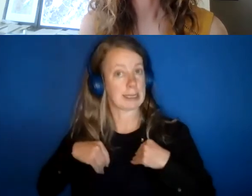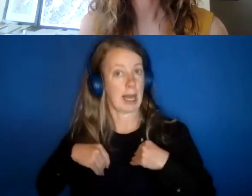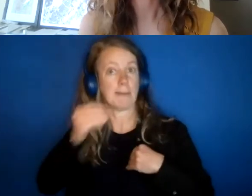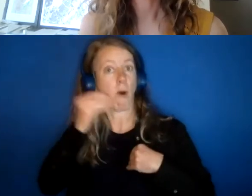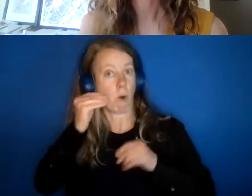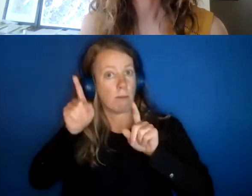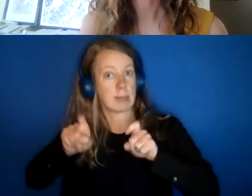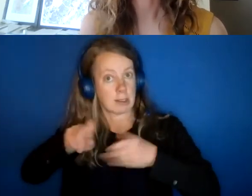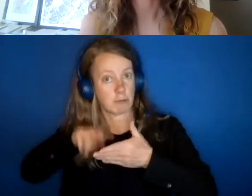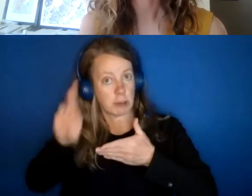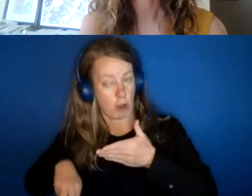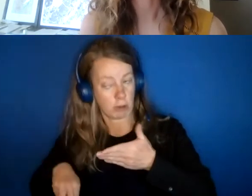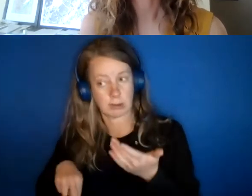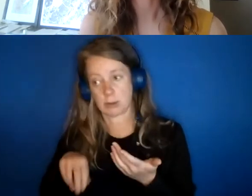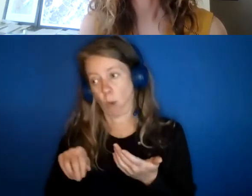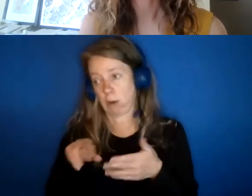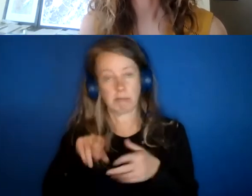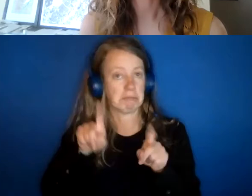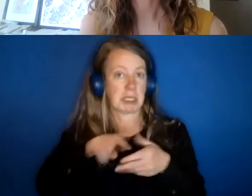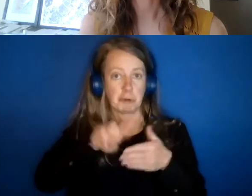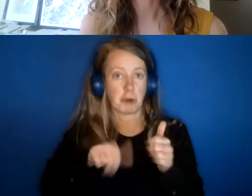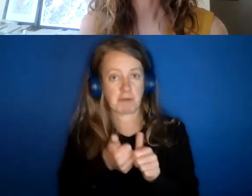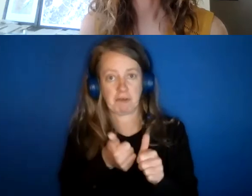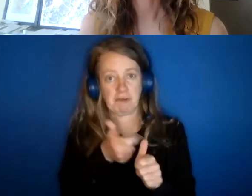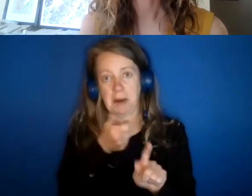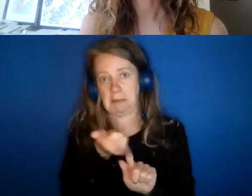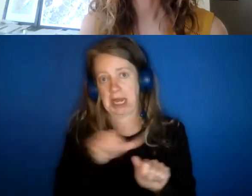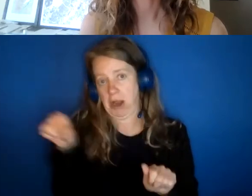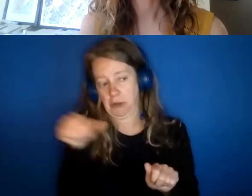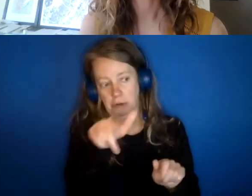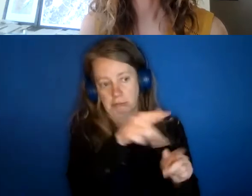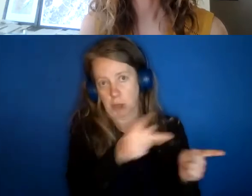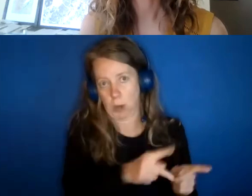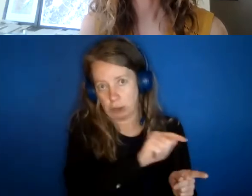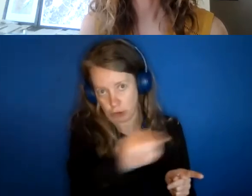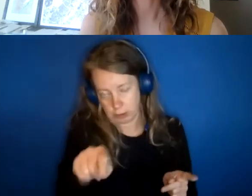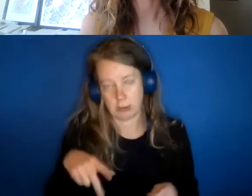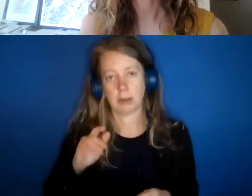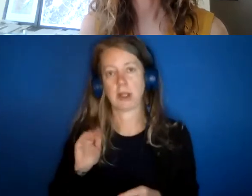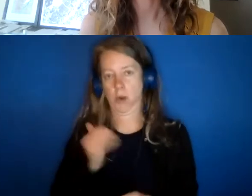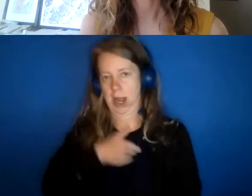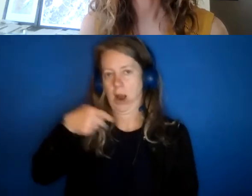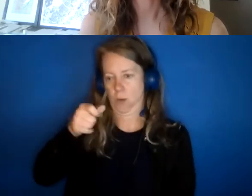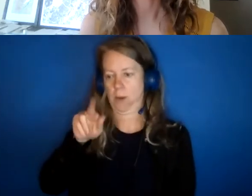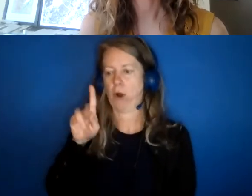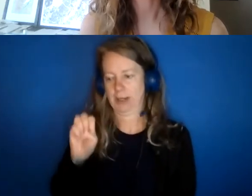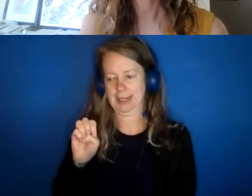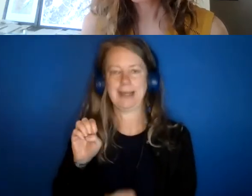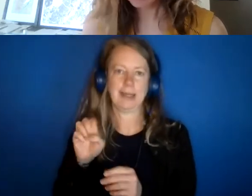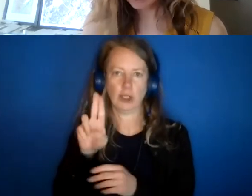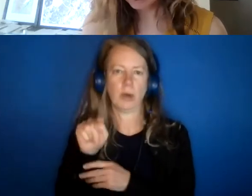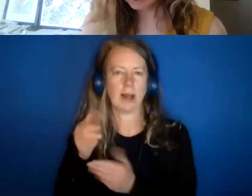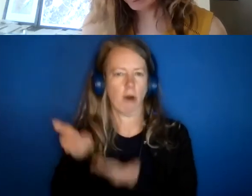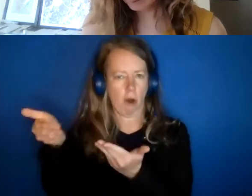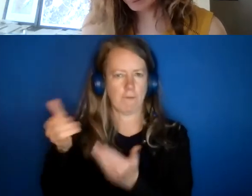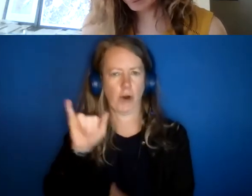other location. And the Party unit offers infusions with monoclonal antibodies.